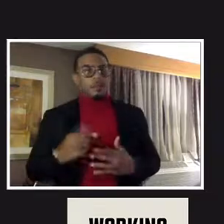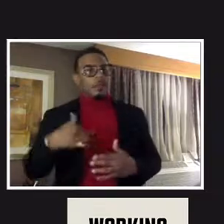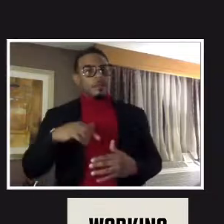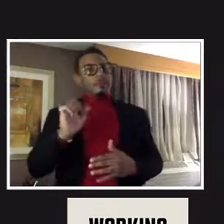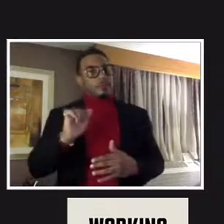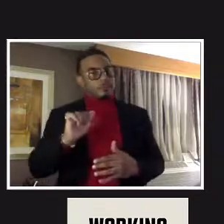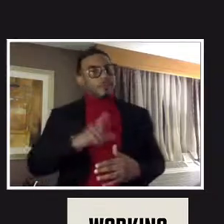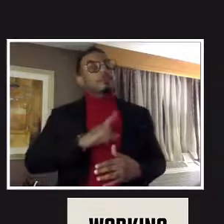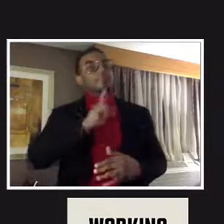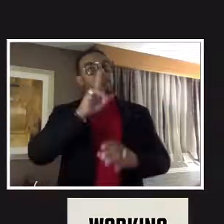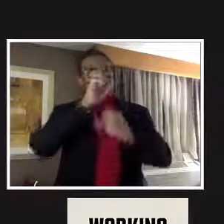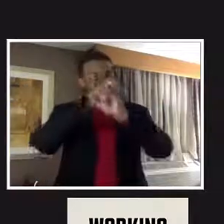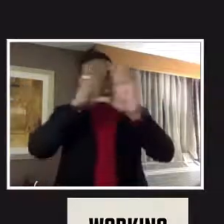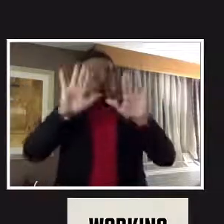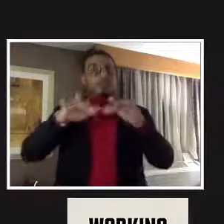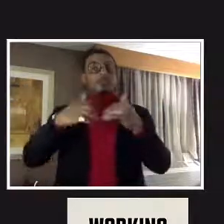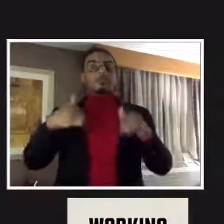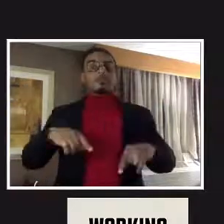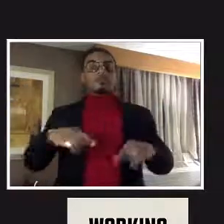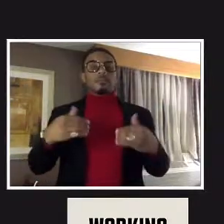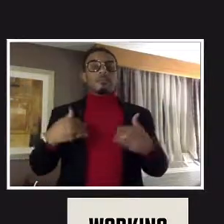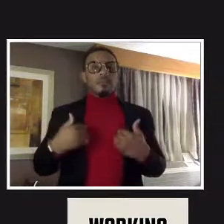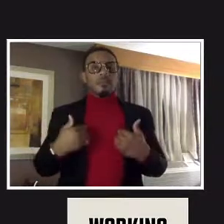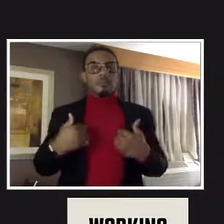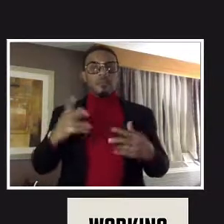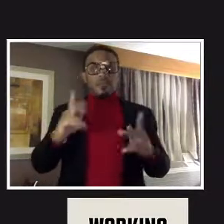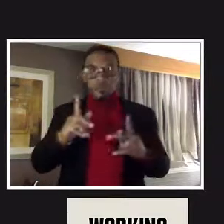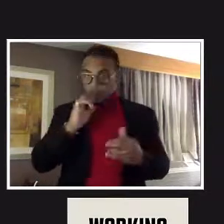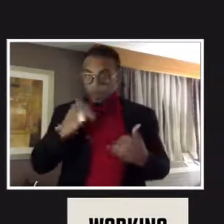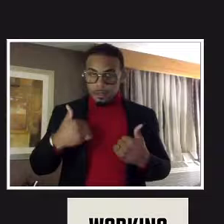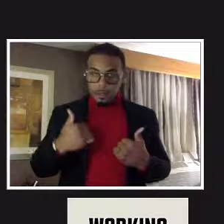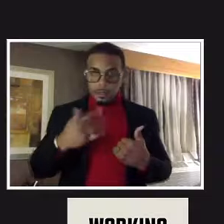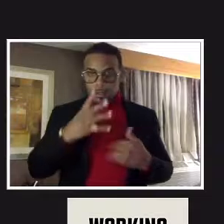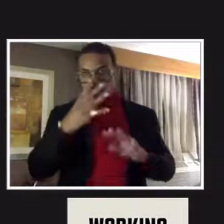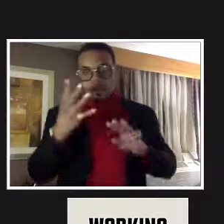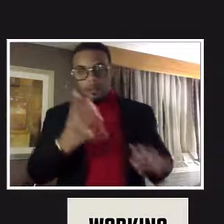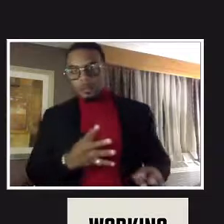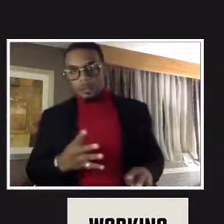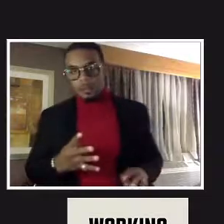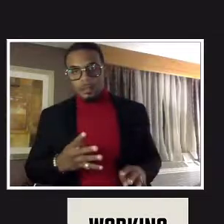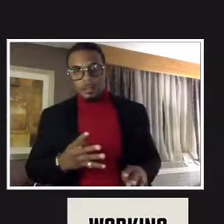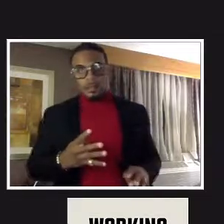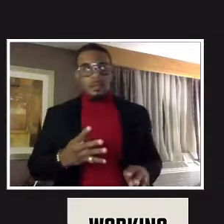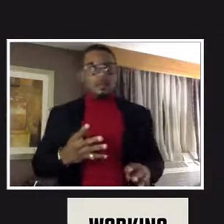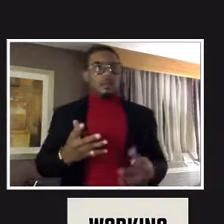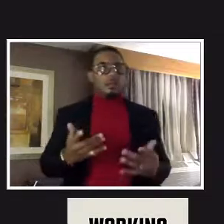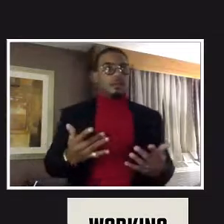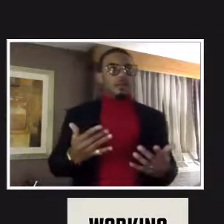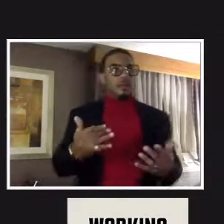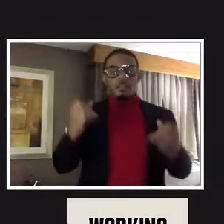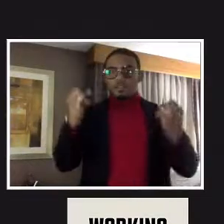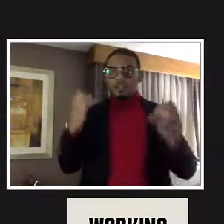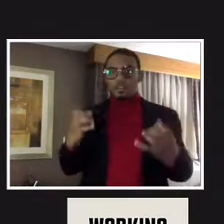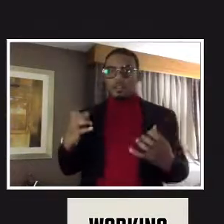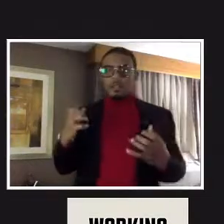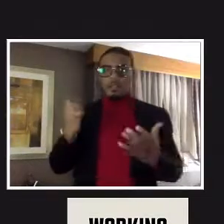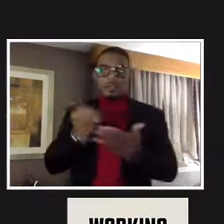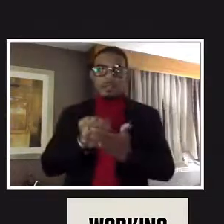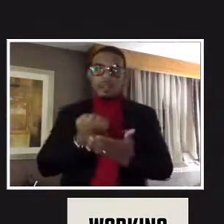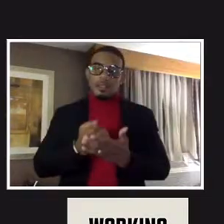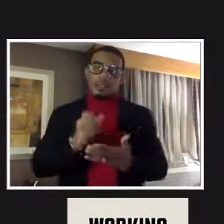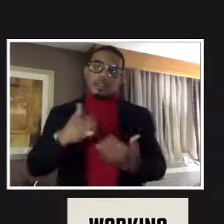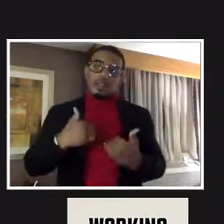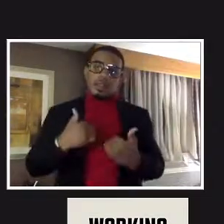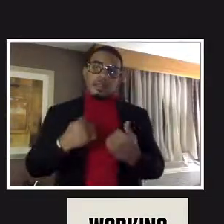need a real vision of how we have people who have been left out of so much of the economy to